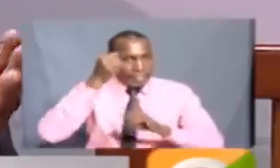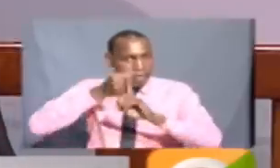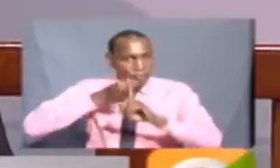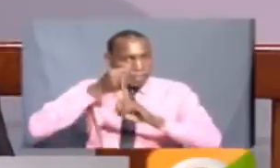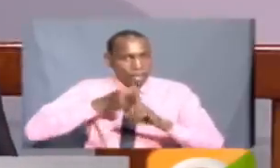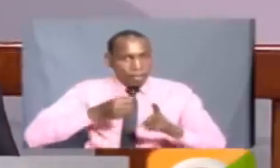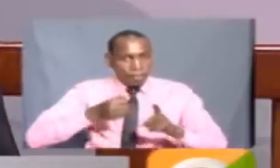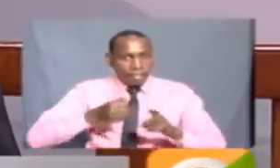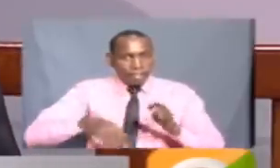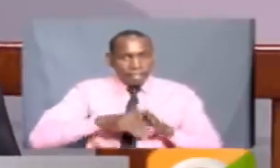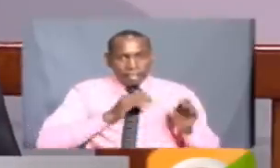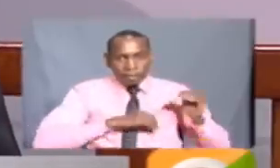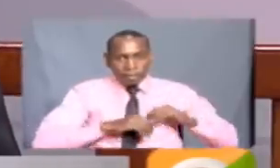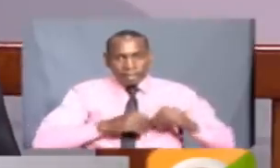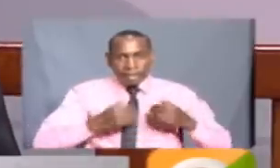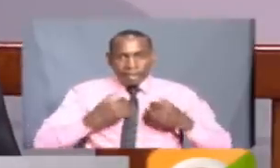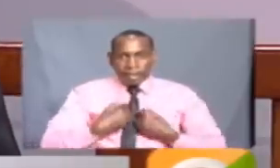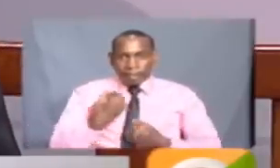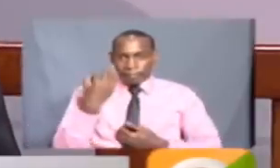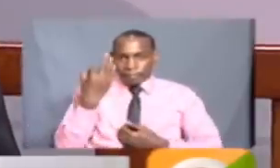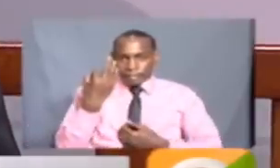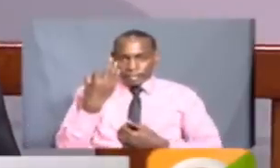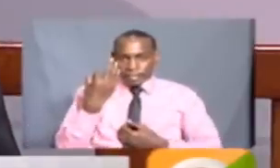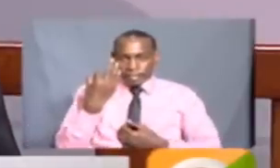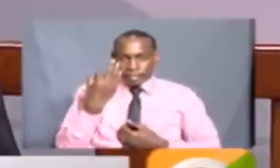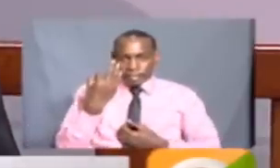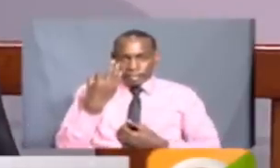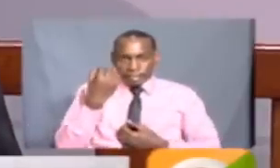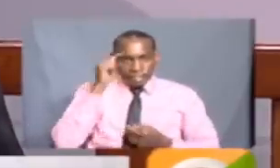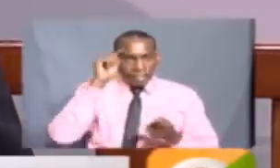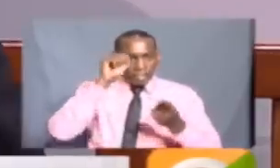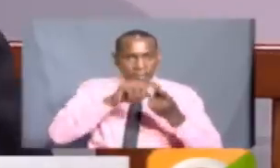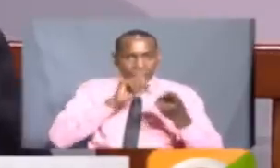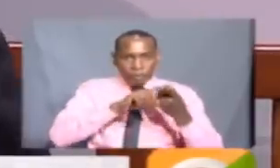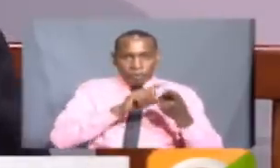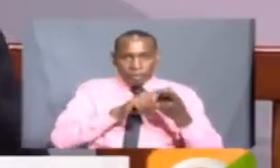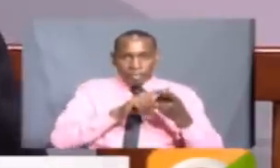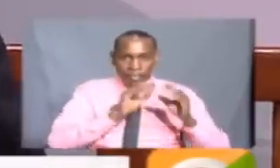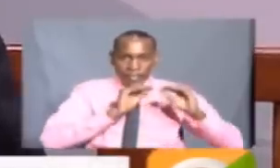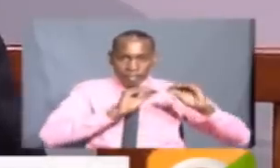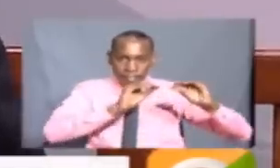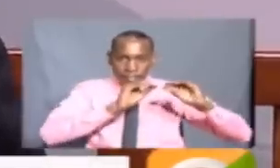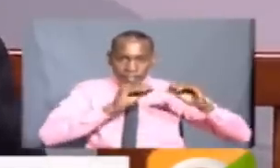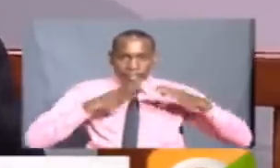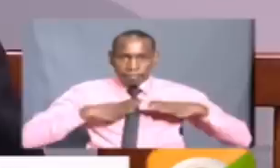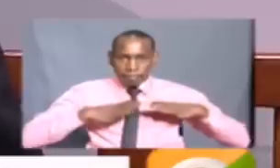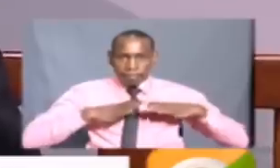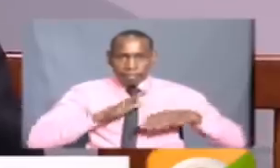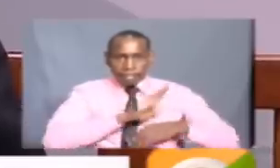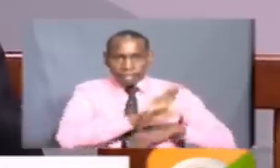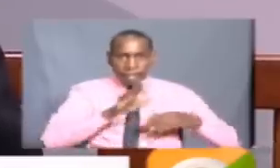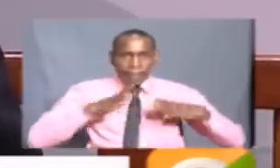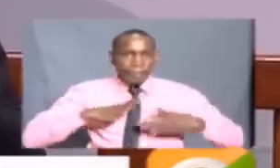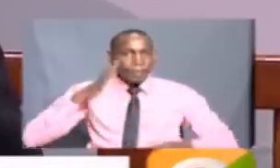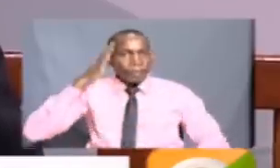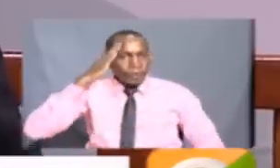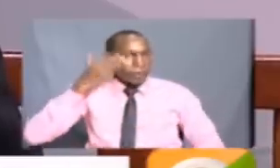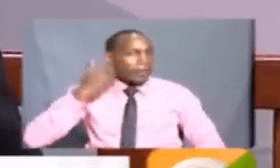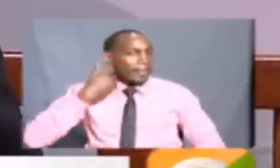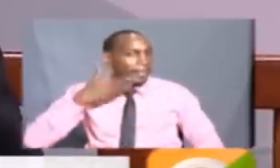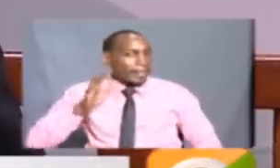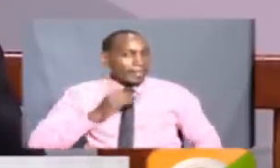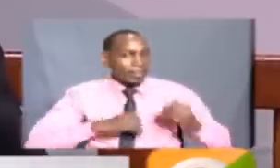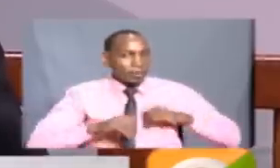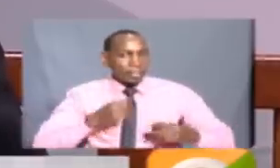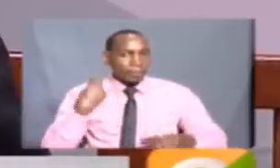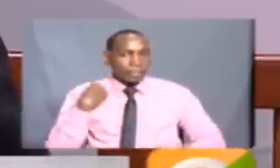corruption, it is a three-pronged approach. Number one, you educate the people so that the people know and hate corruption.